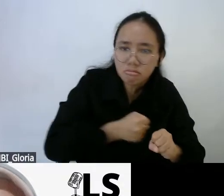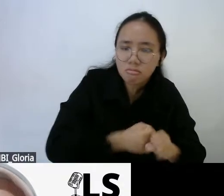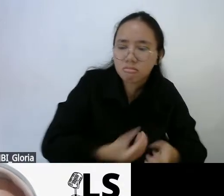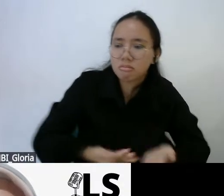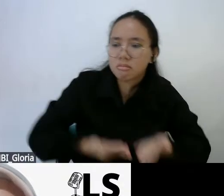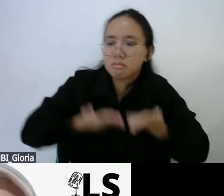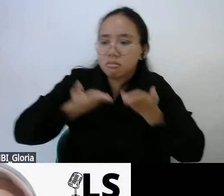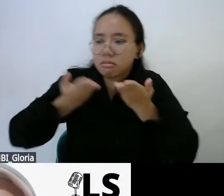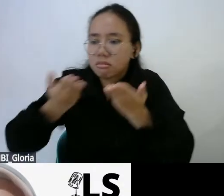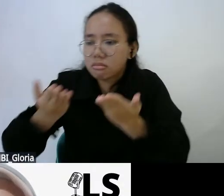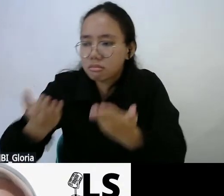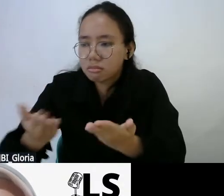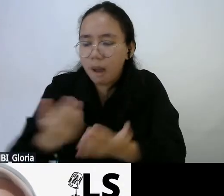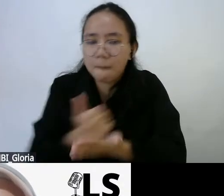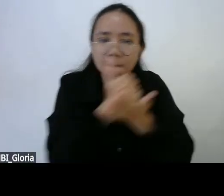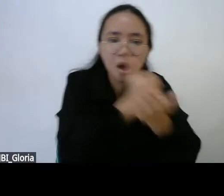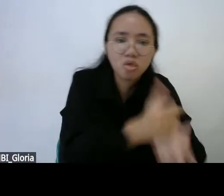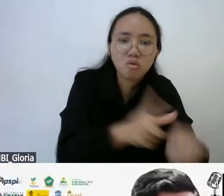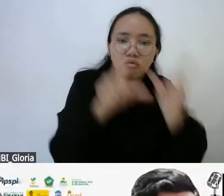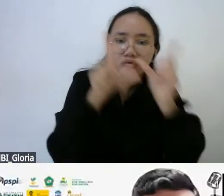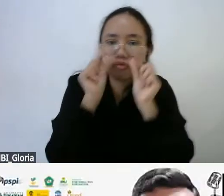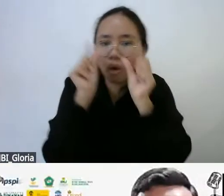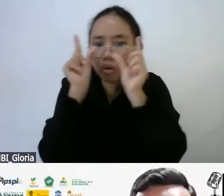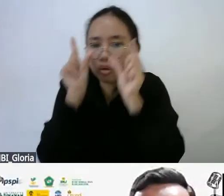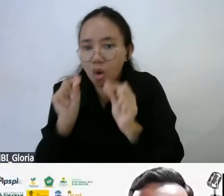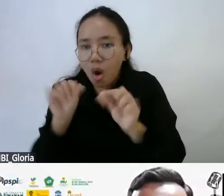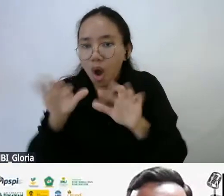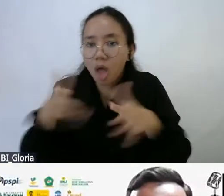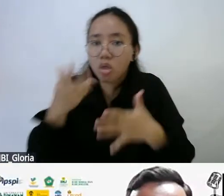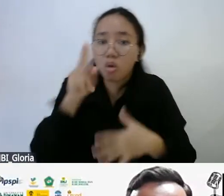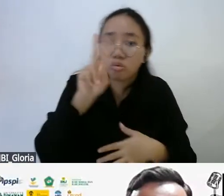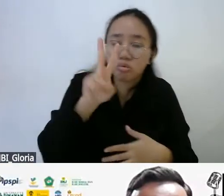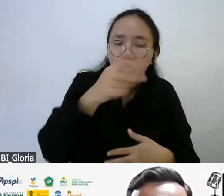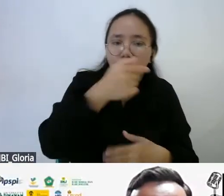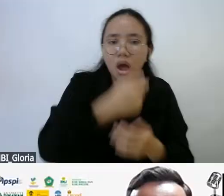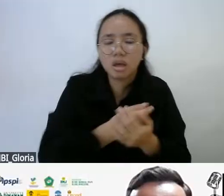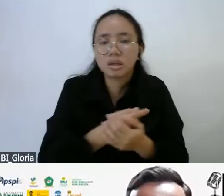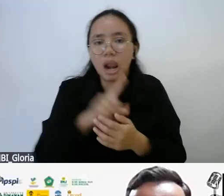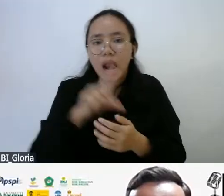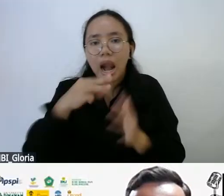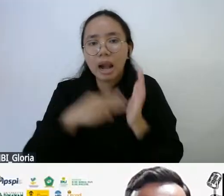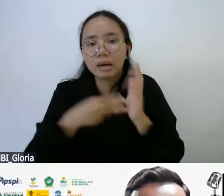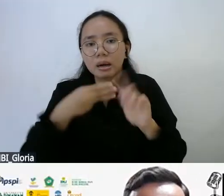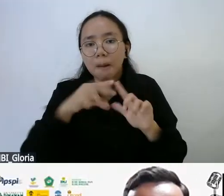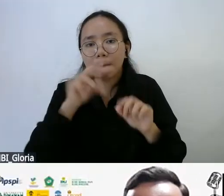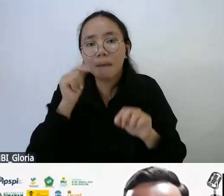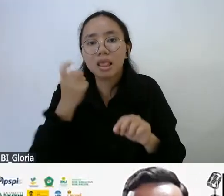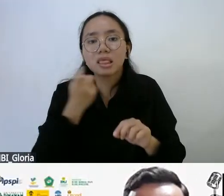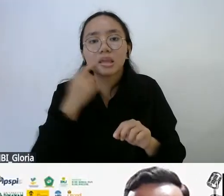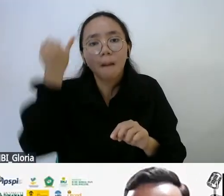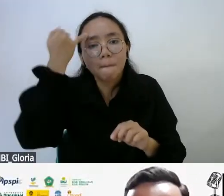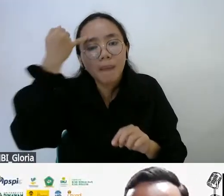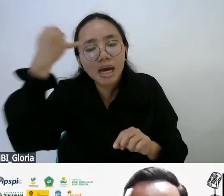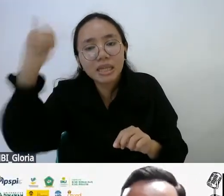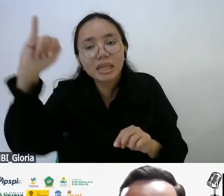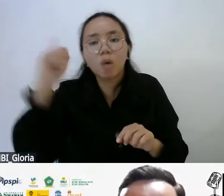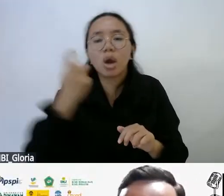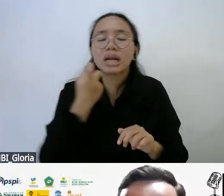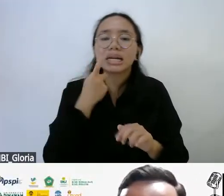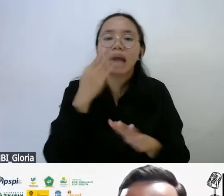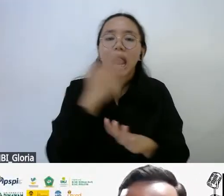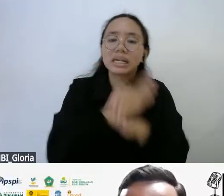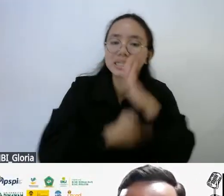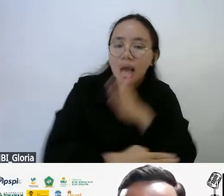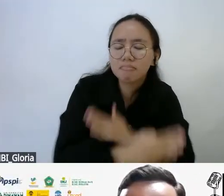some of the more common disabilities, and we can expand on it. And also, what are